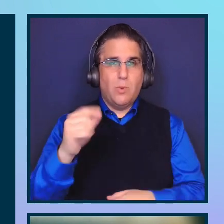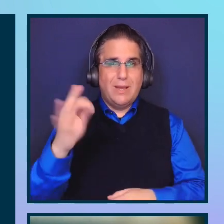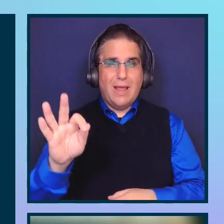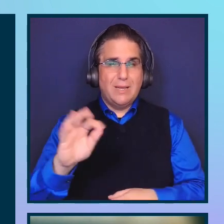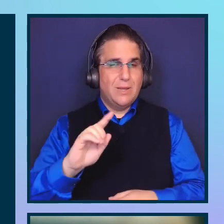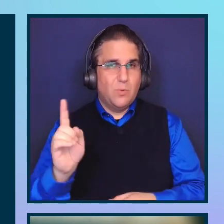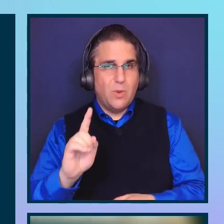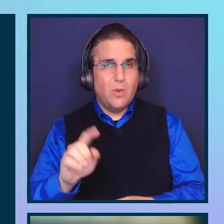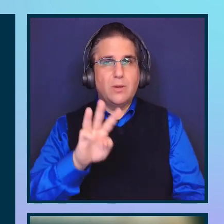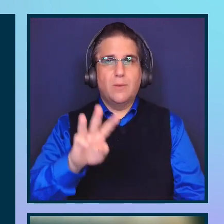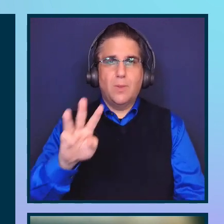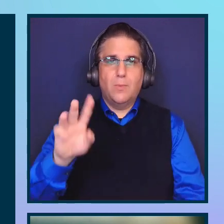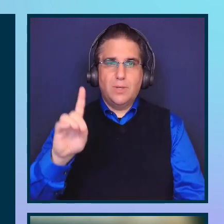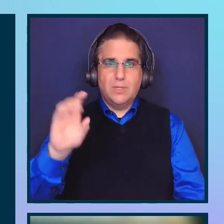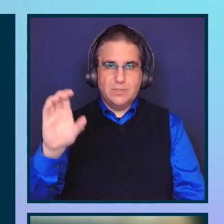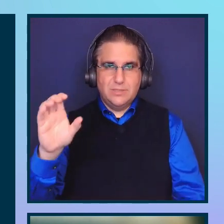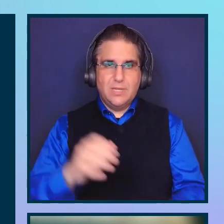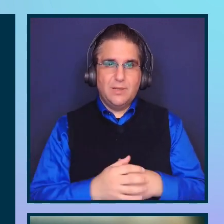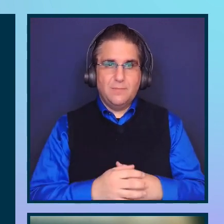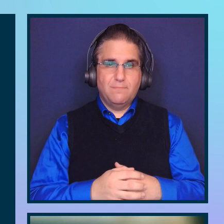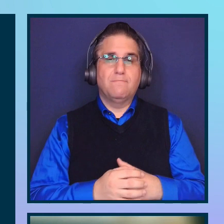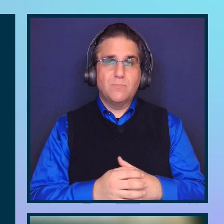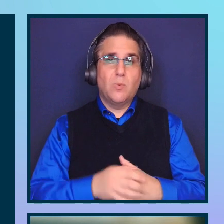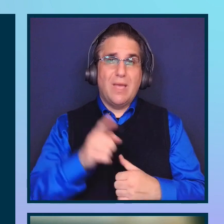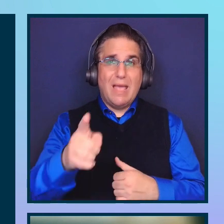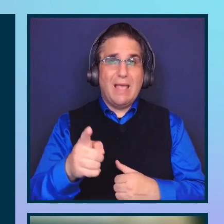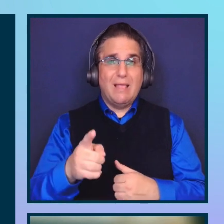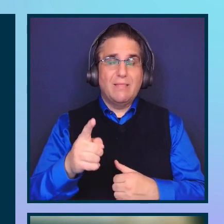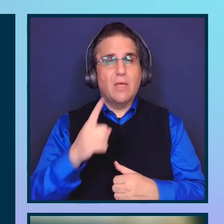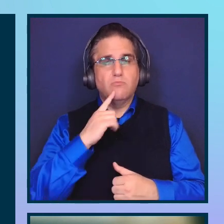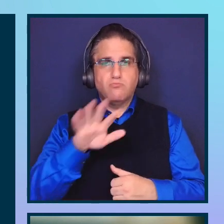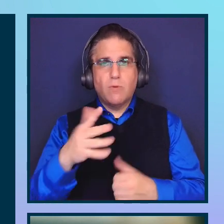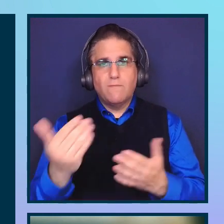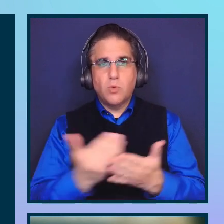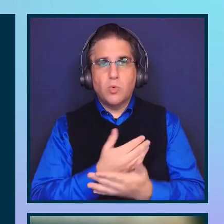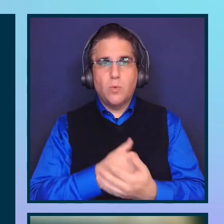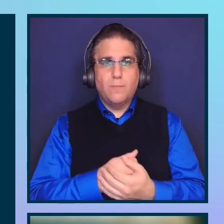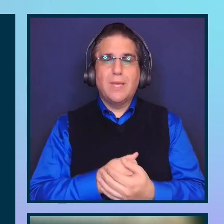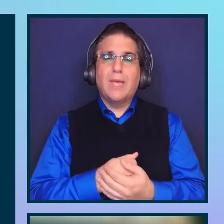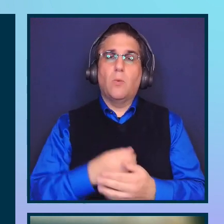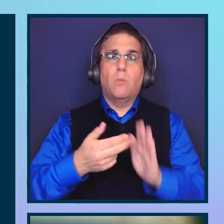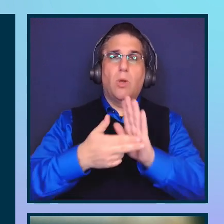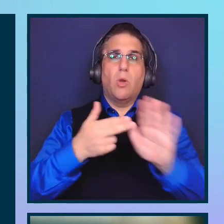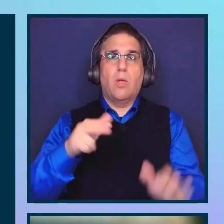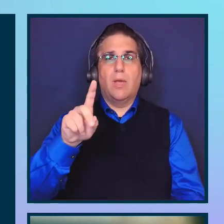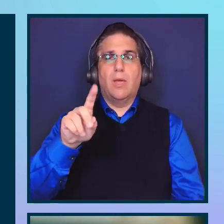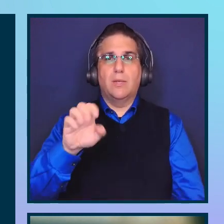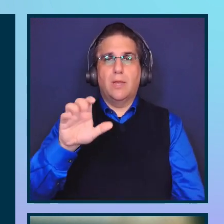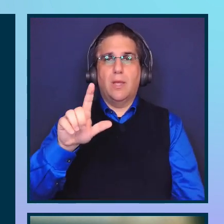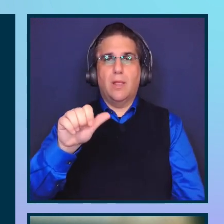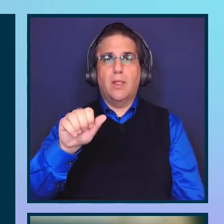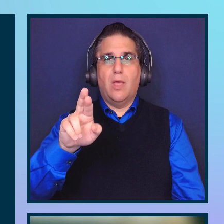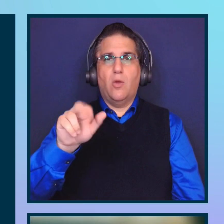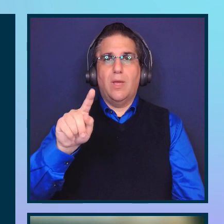WWDC. So it's still relatively newer. It's a declarative syntax. So what that means is you just